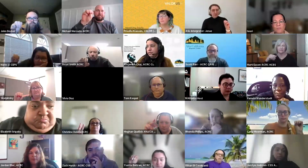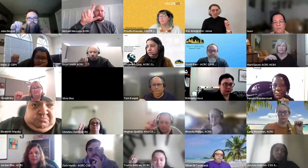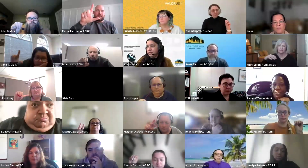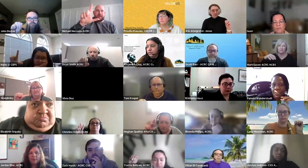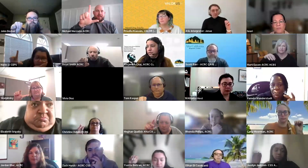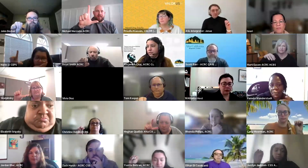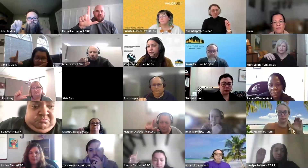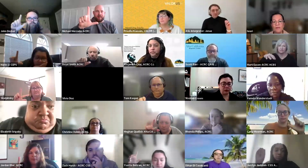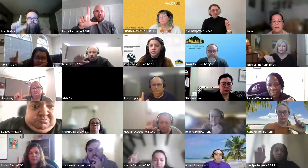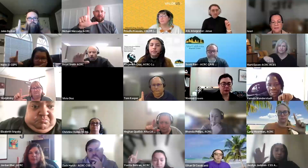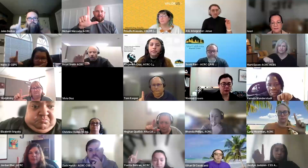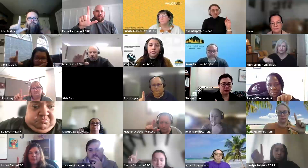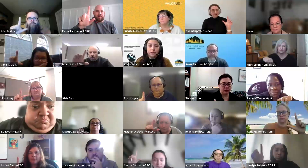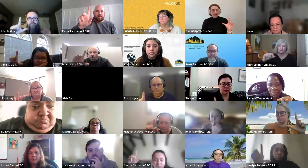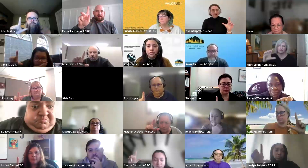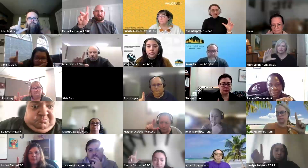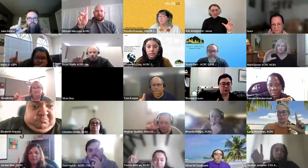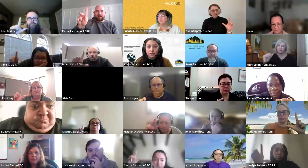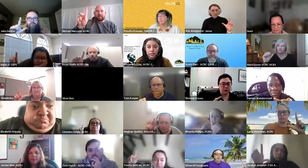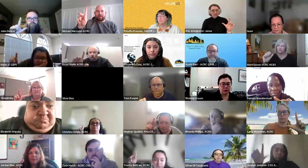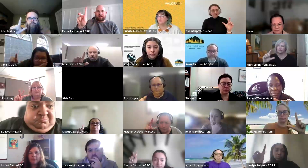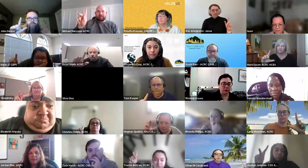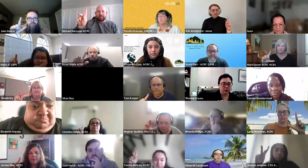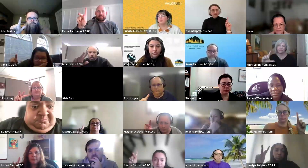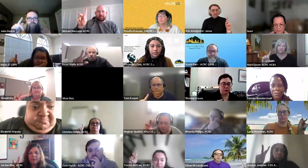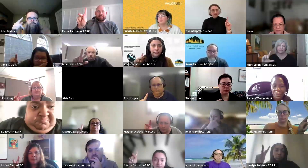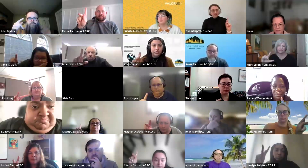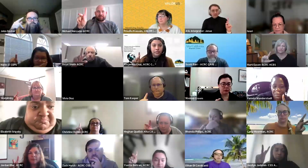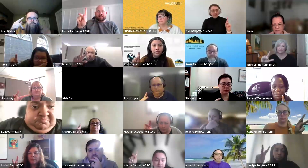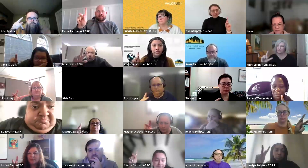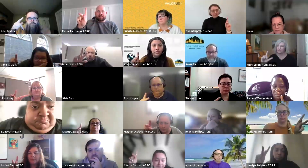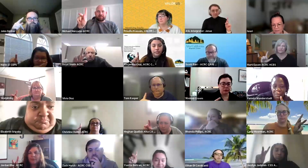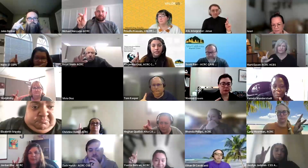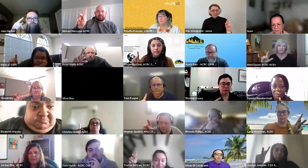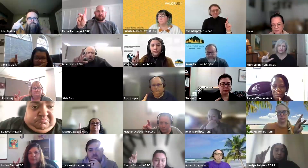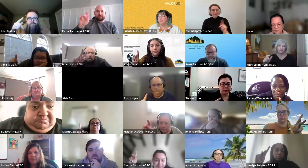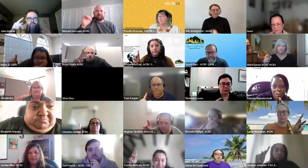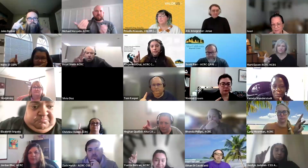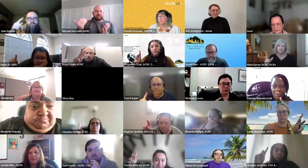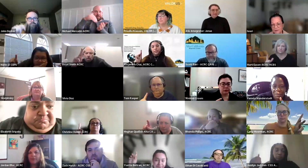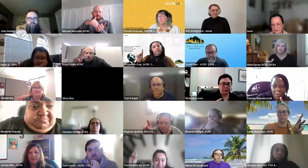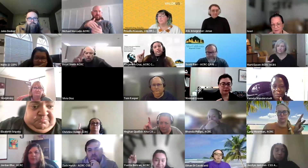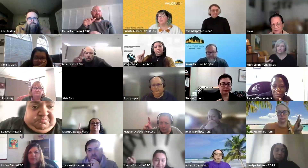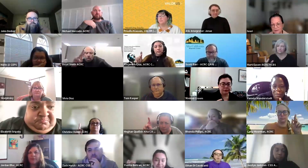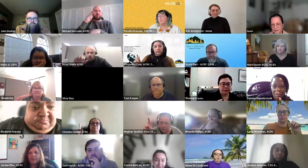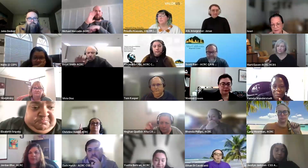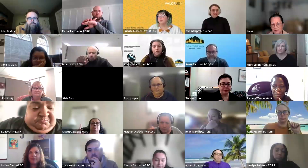your M, your L, and your K.